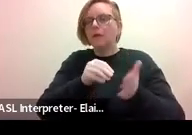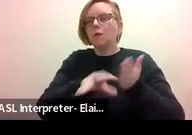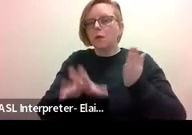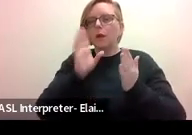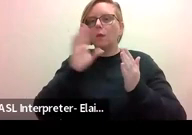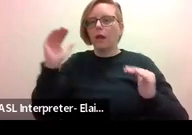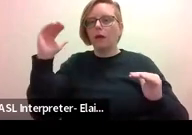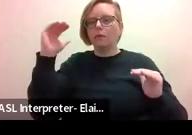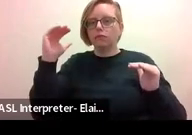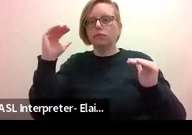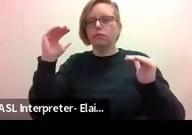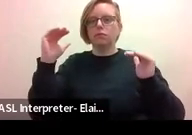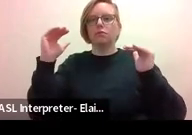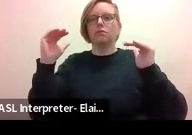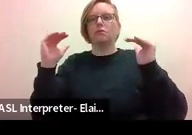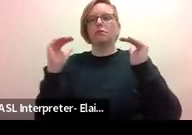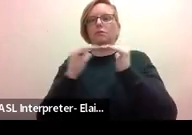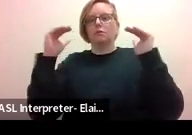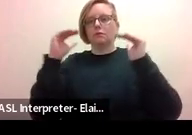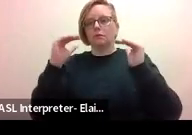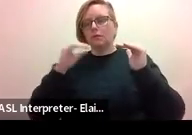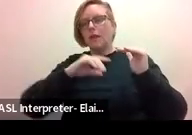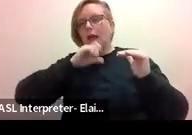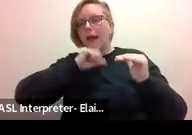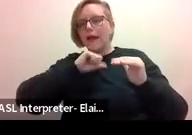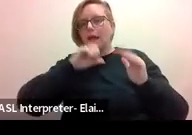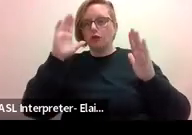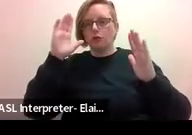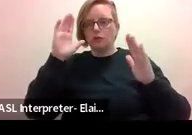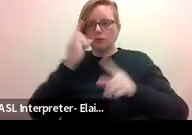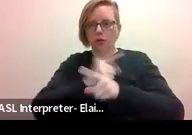of those age-appropriate expectations.